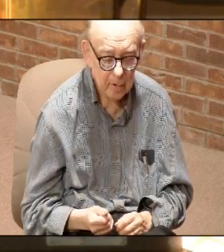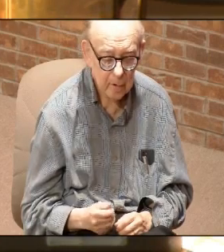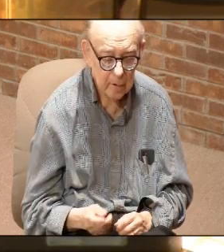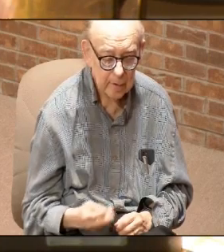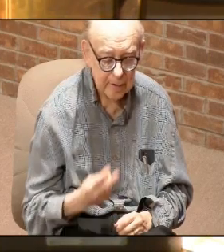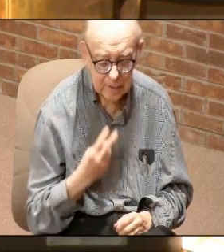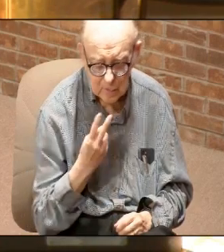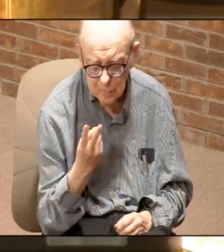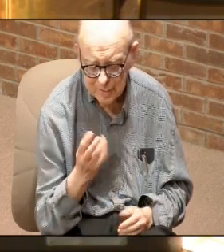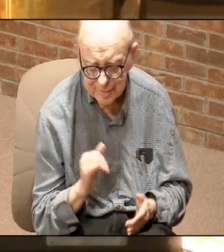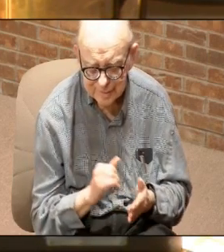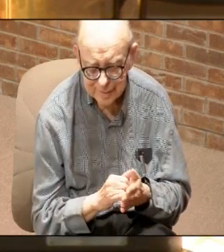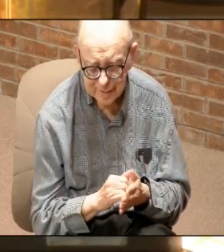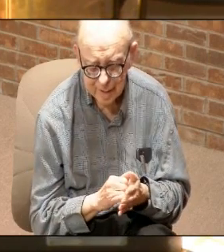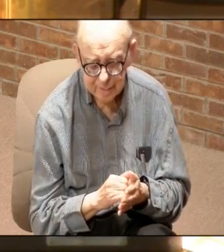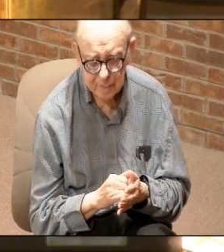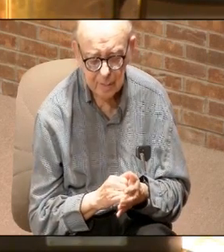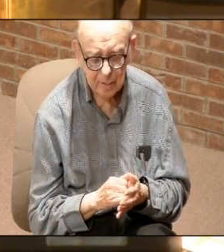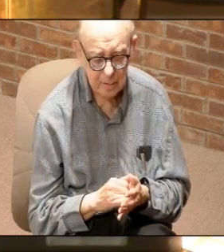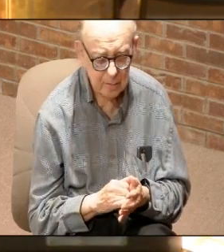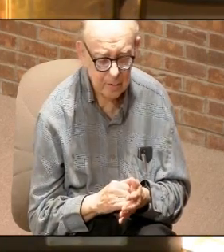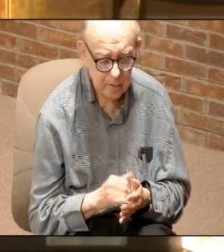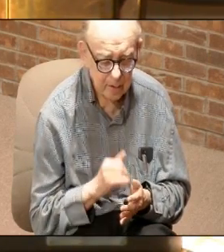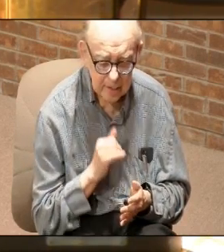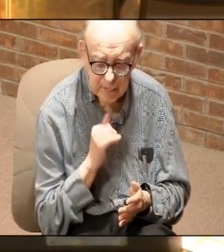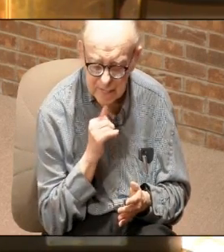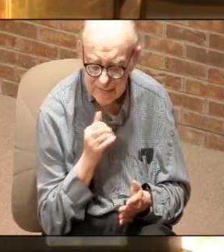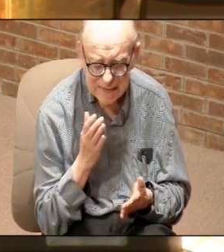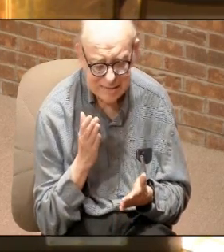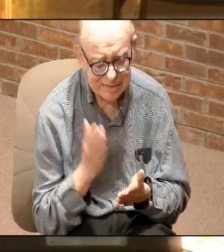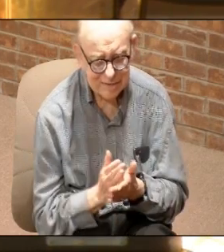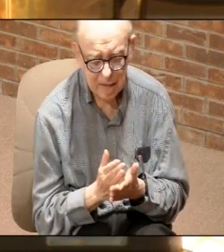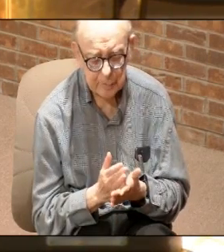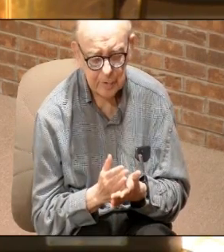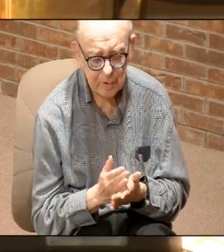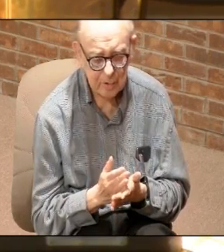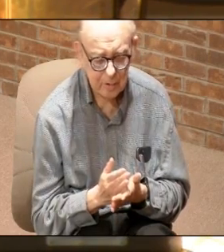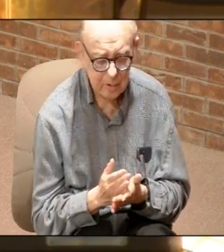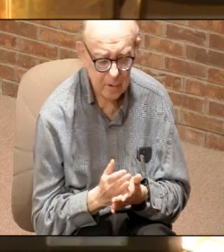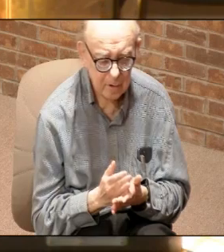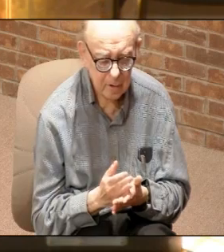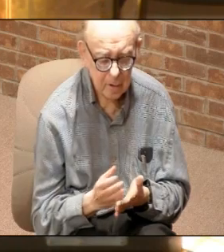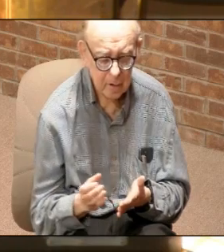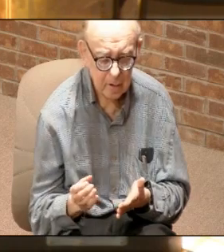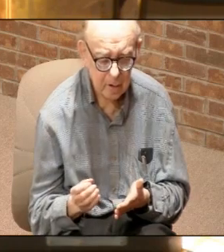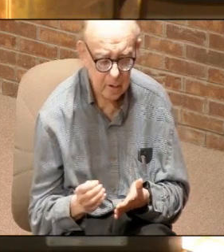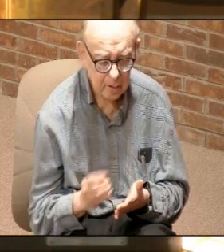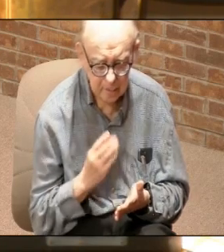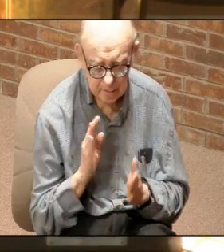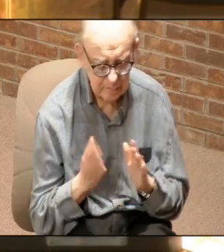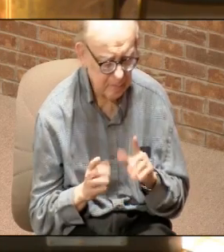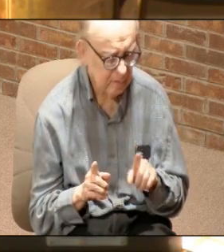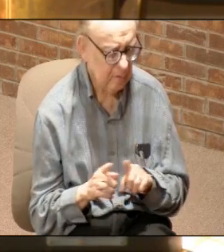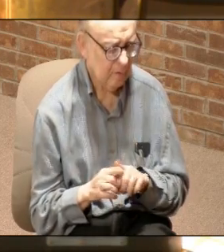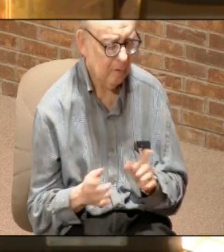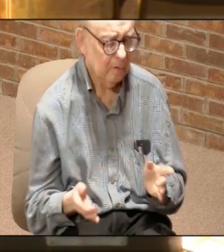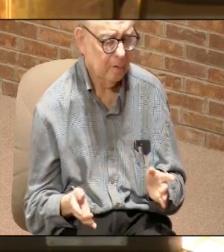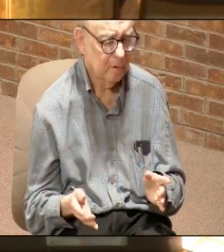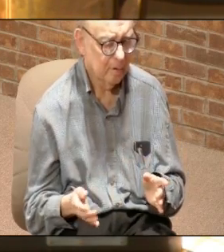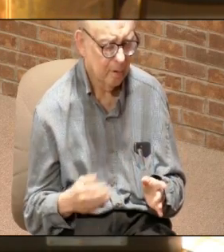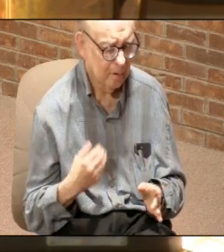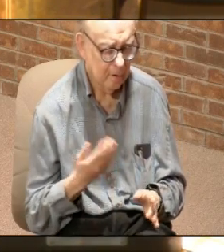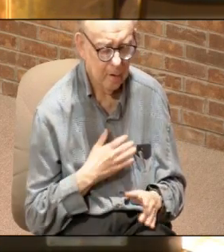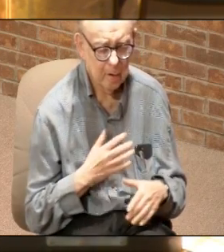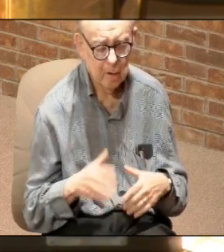And we see that. And it doesn't stop. And it just seems like